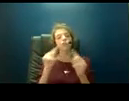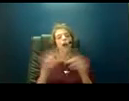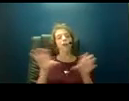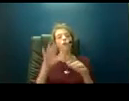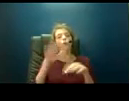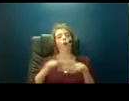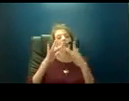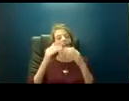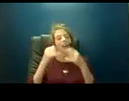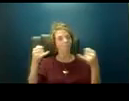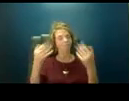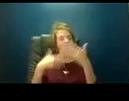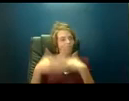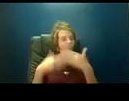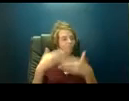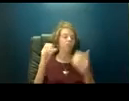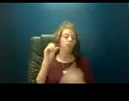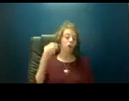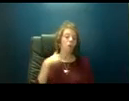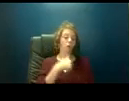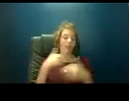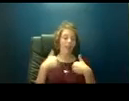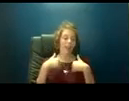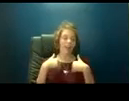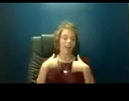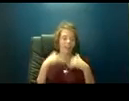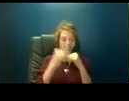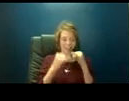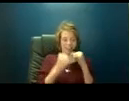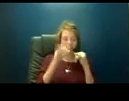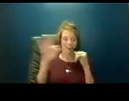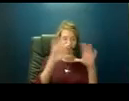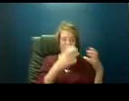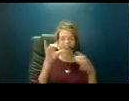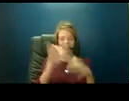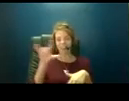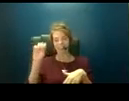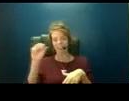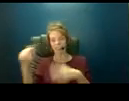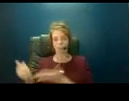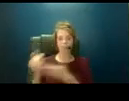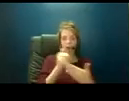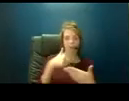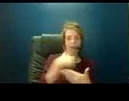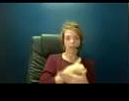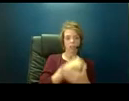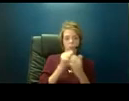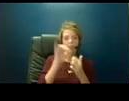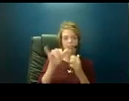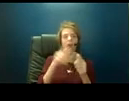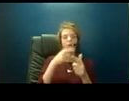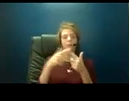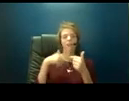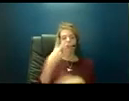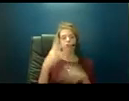online. So we had the tail end of a course that Lisa was helping us with that we did 2 sessions